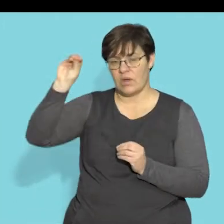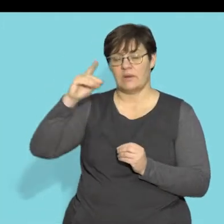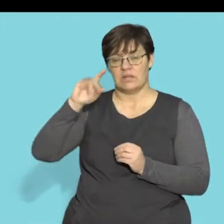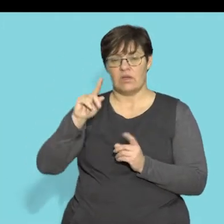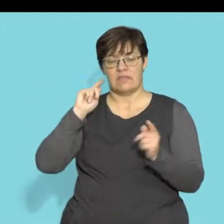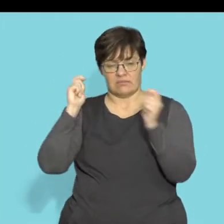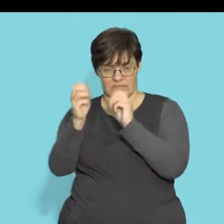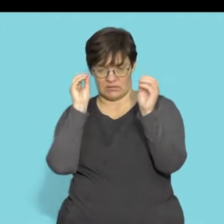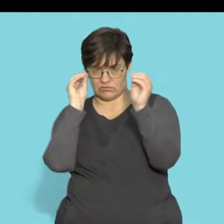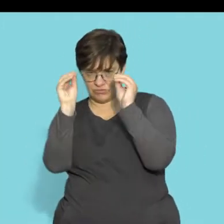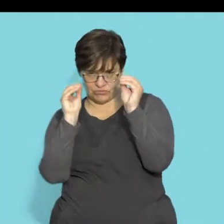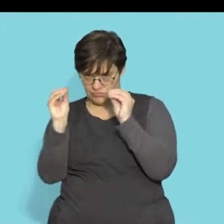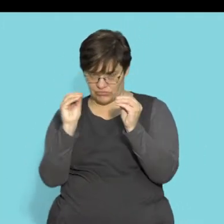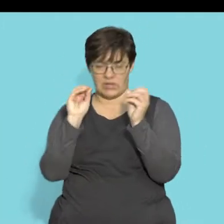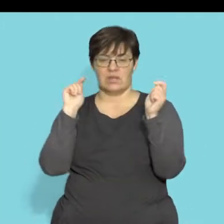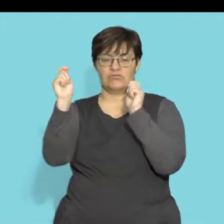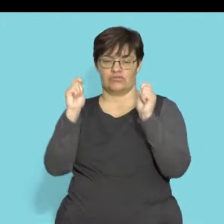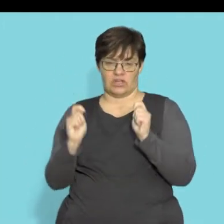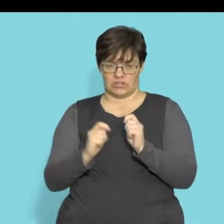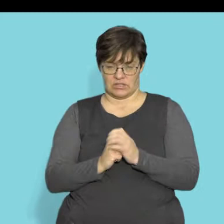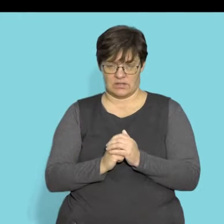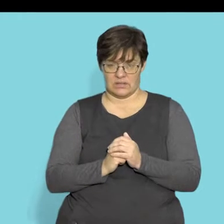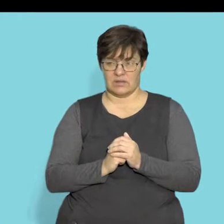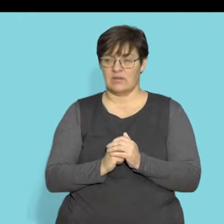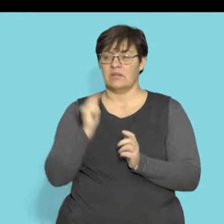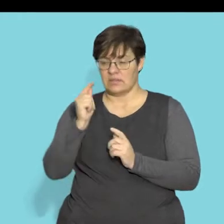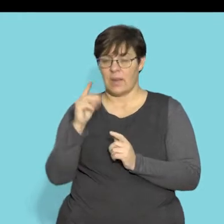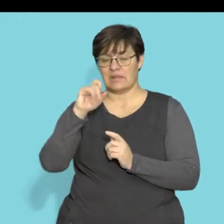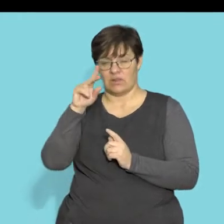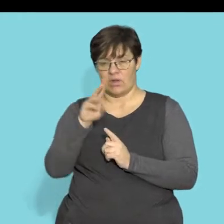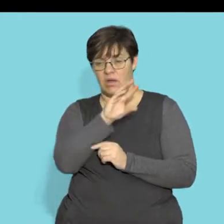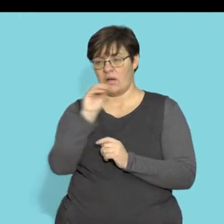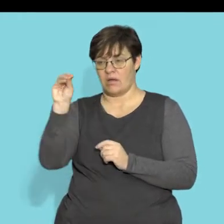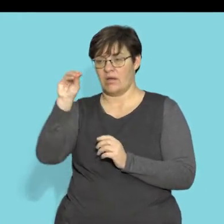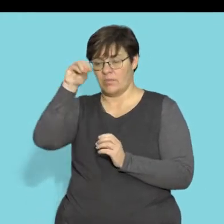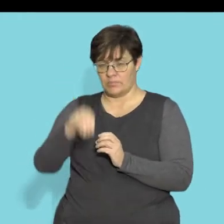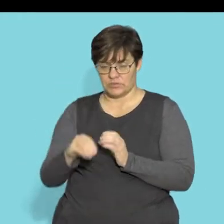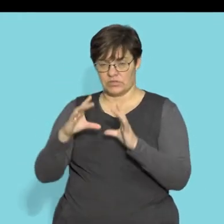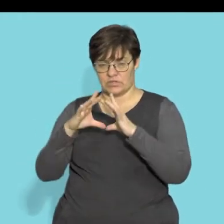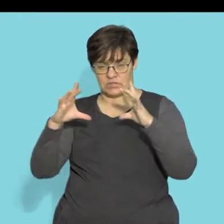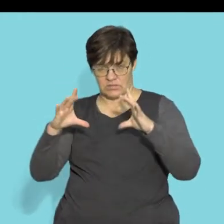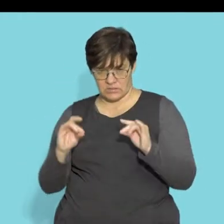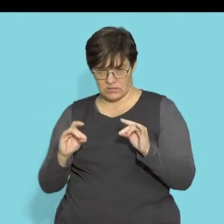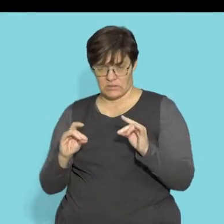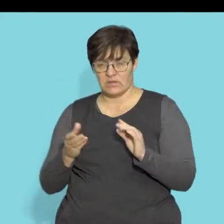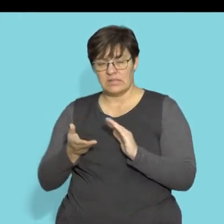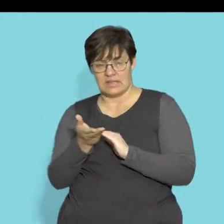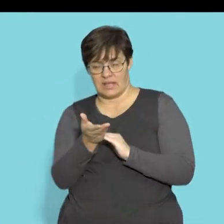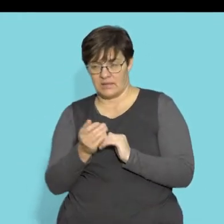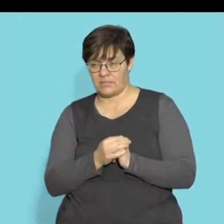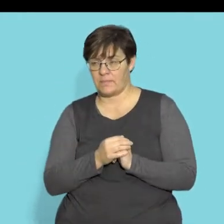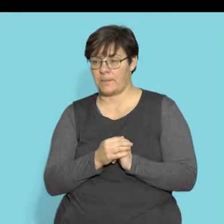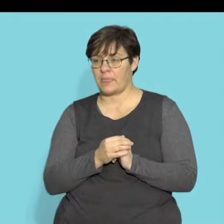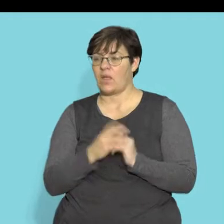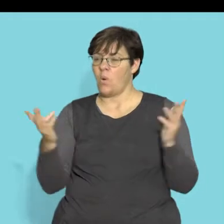genetically engineered or modified. That bacteria is placed into a fermentation tank which